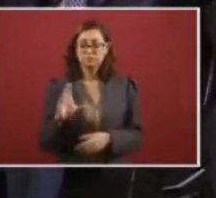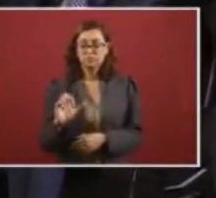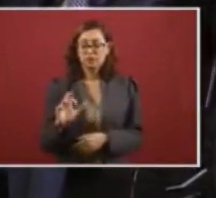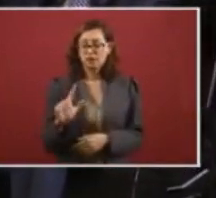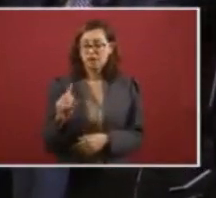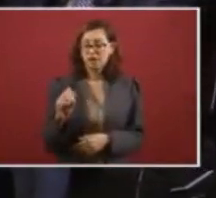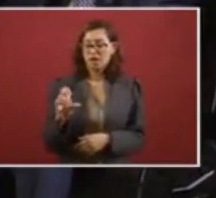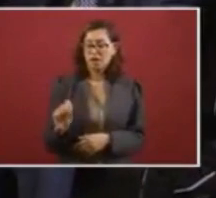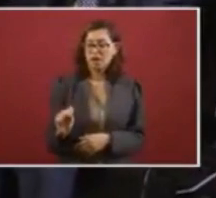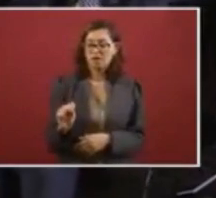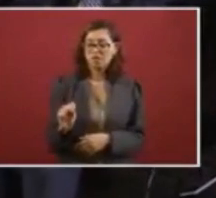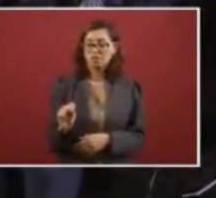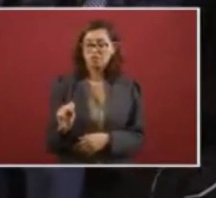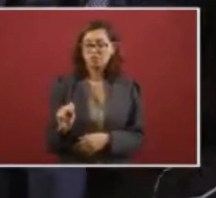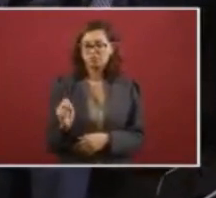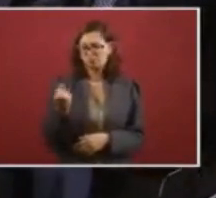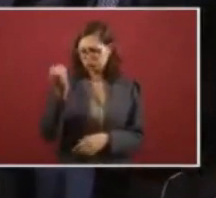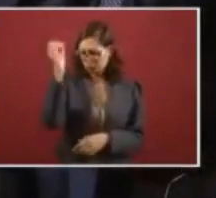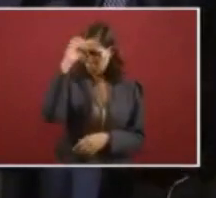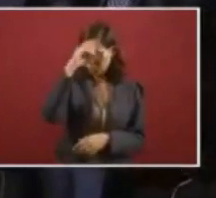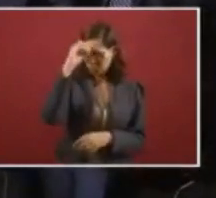we asked Carlos.